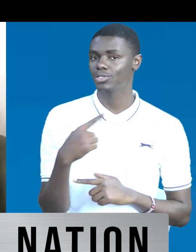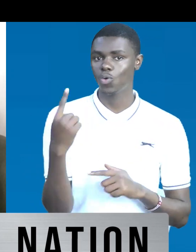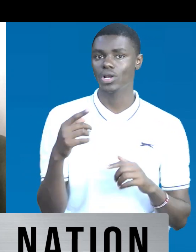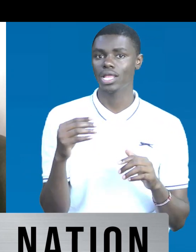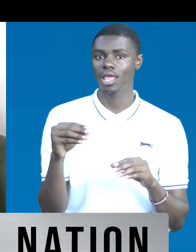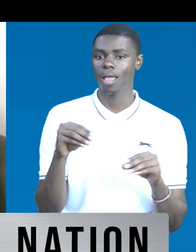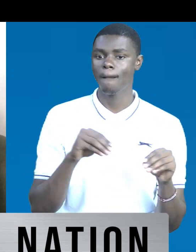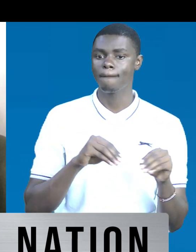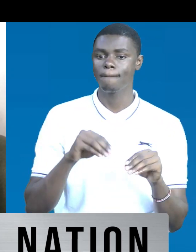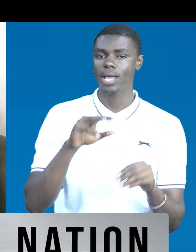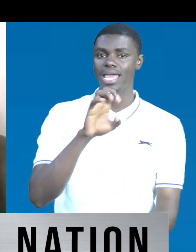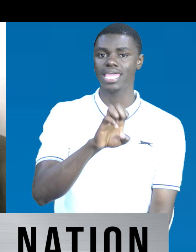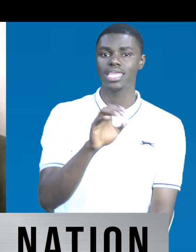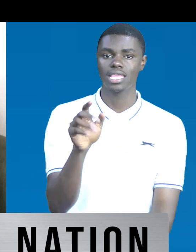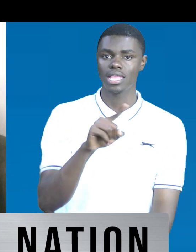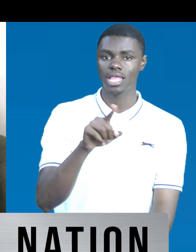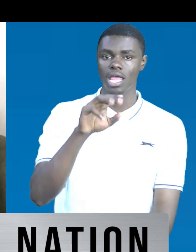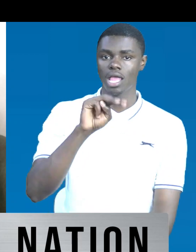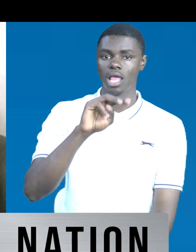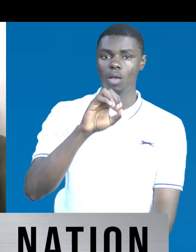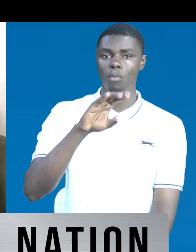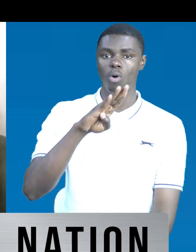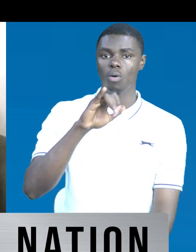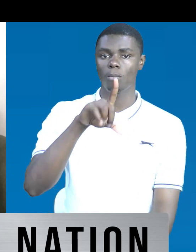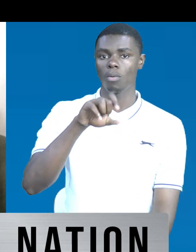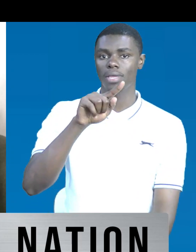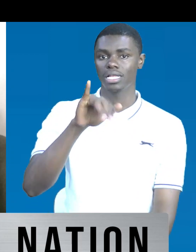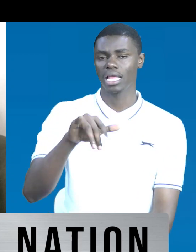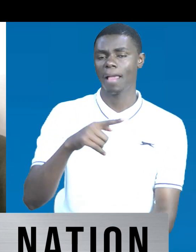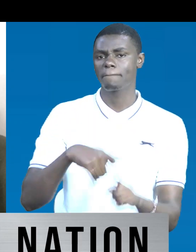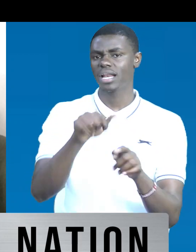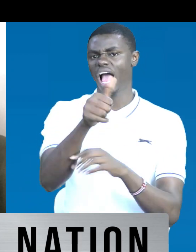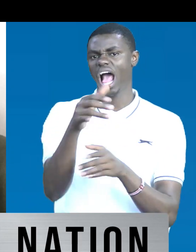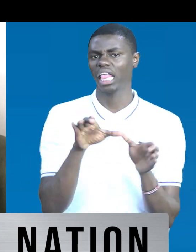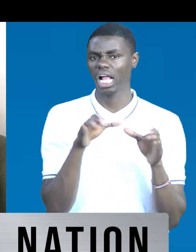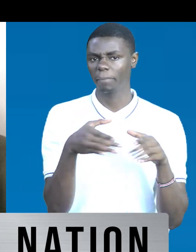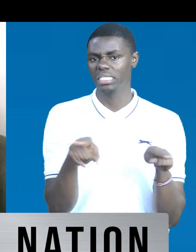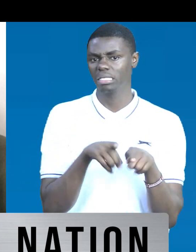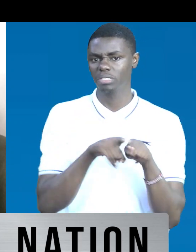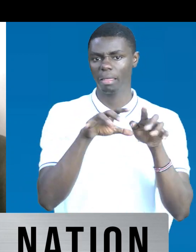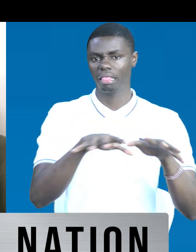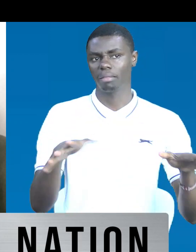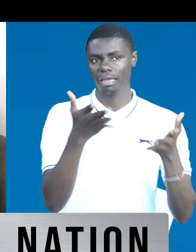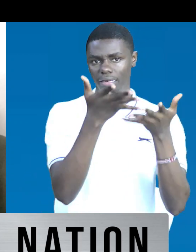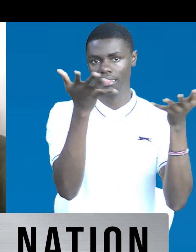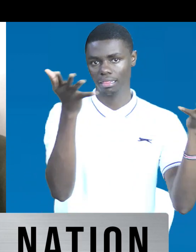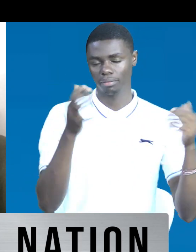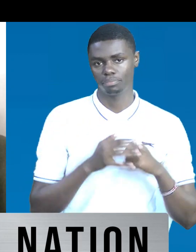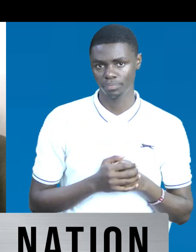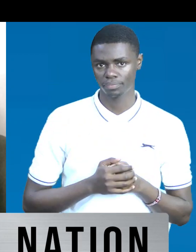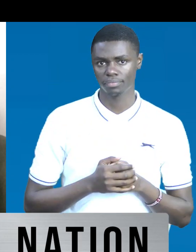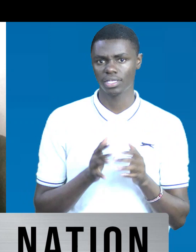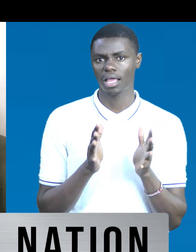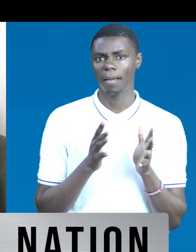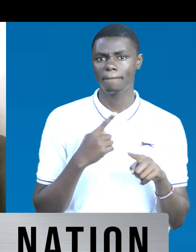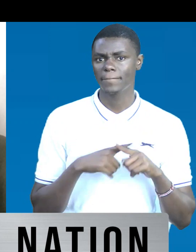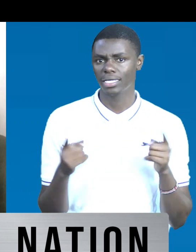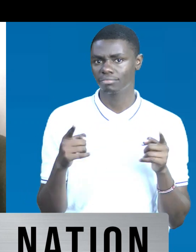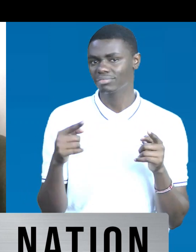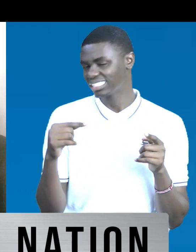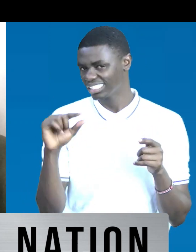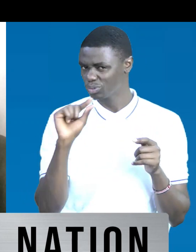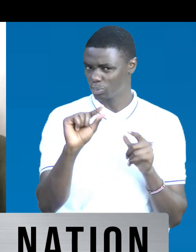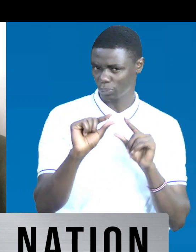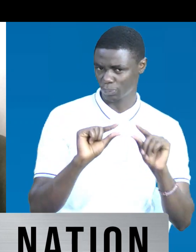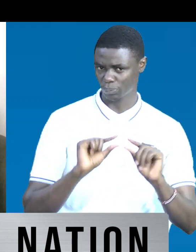that has come out prominently. That's what people are seeing. But other companies are also in the market, but with a very thin spread.